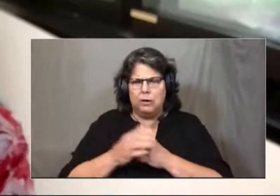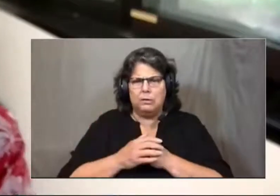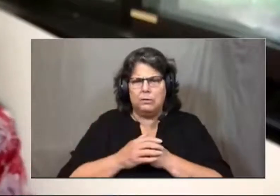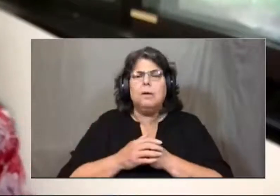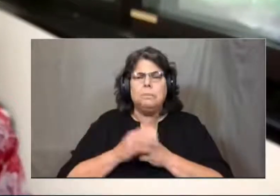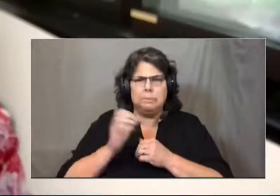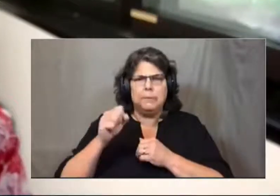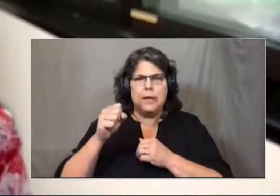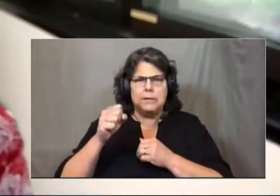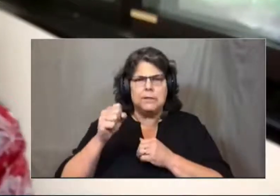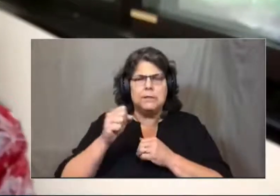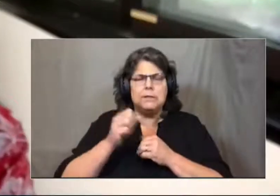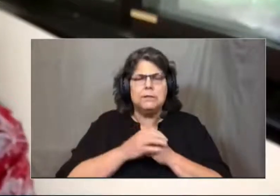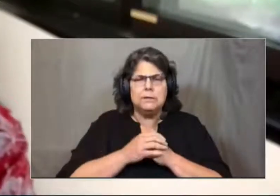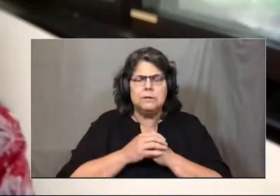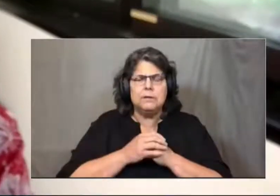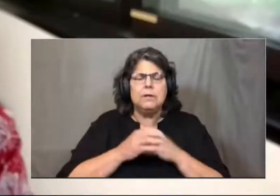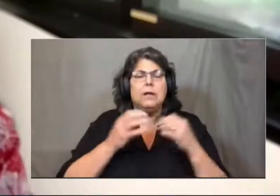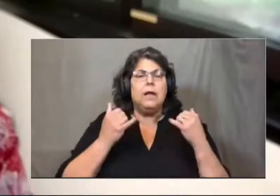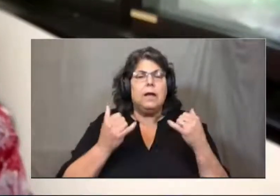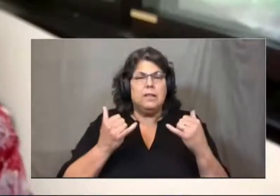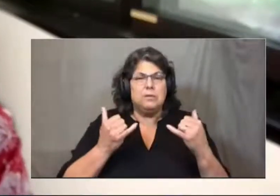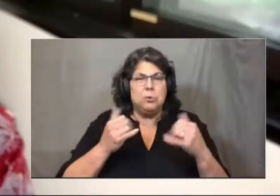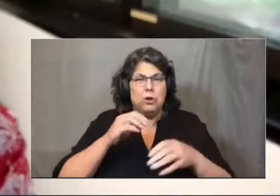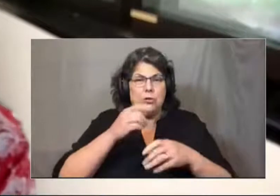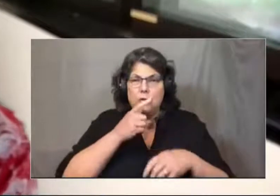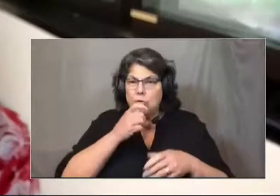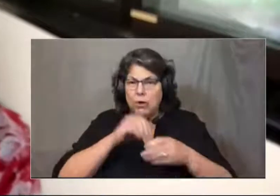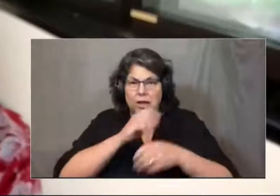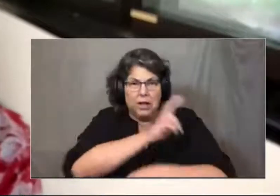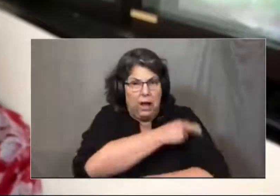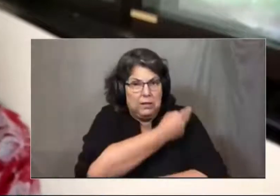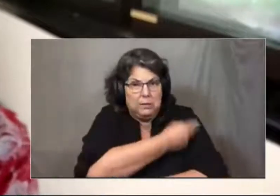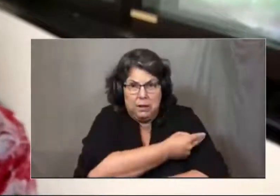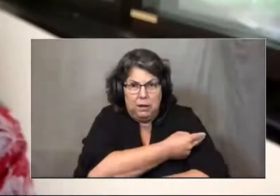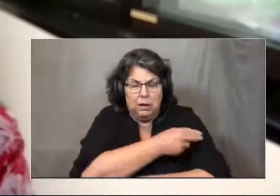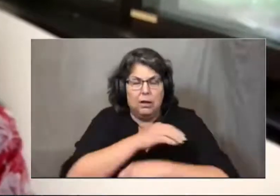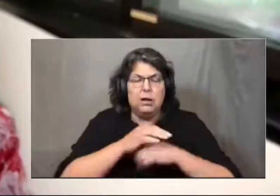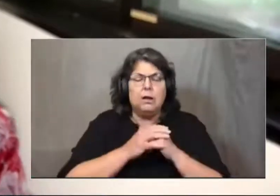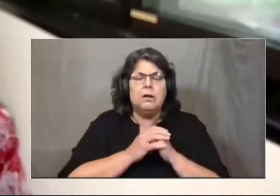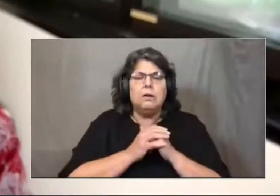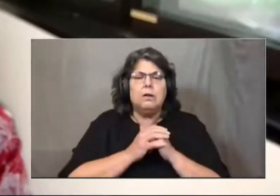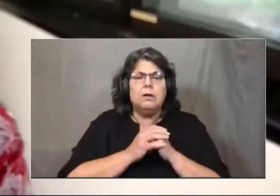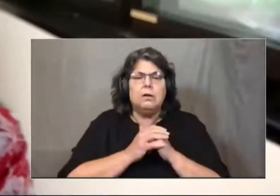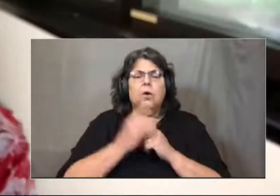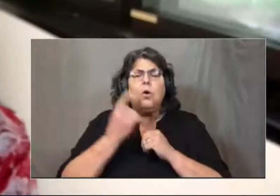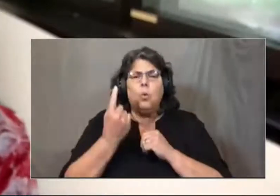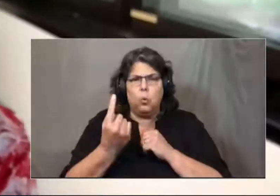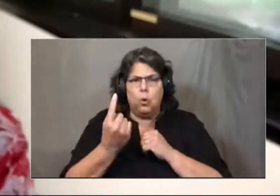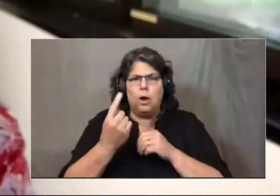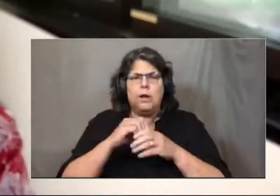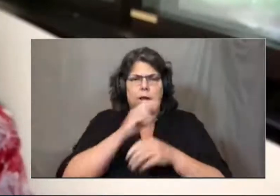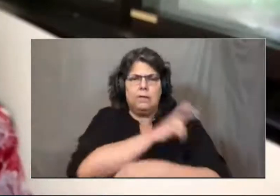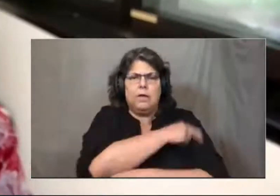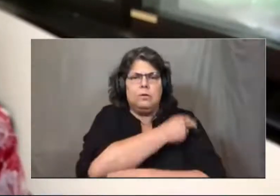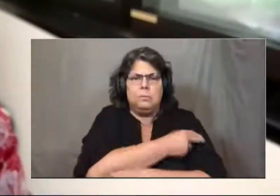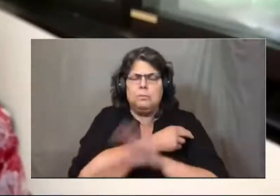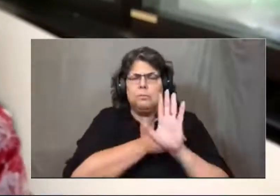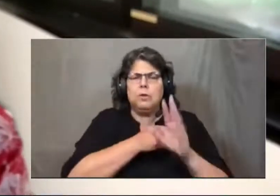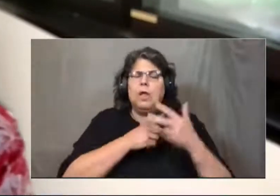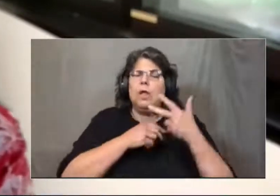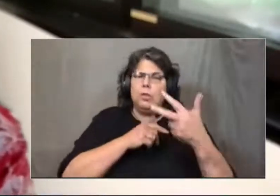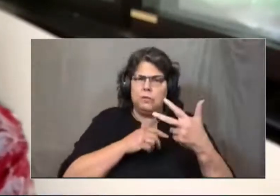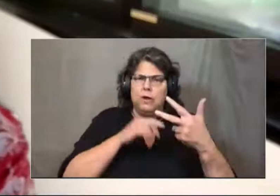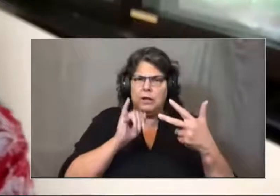Yes, and at this point in the hospital, we have 1 in the hospital, 3 are in ICUs,